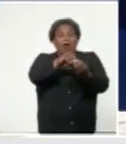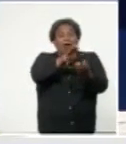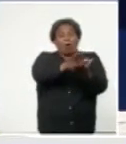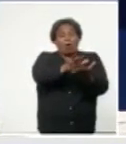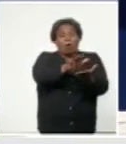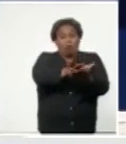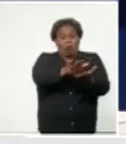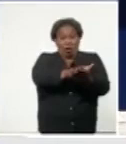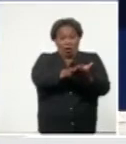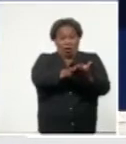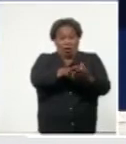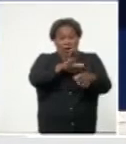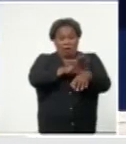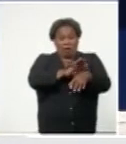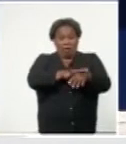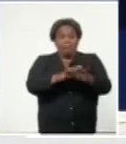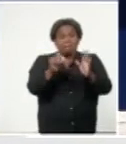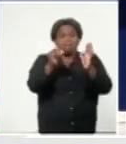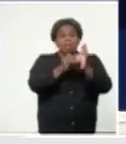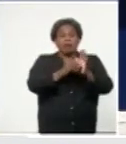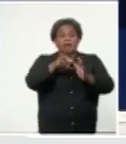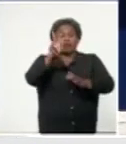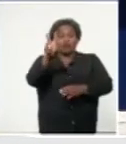1,265 people in all the pandemic, that is